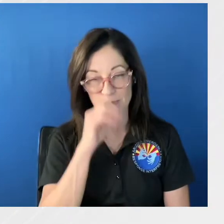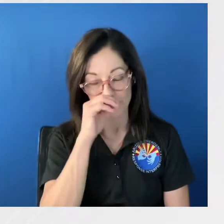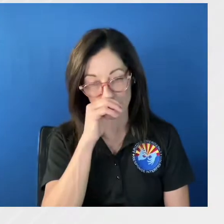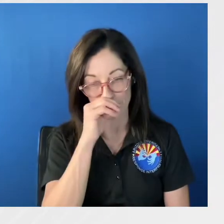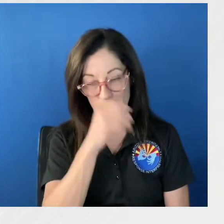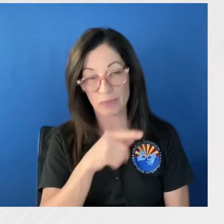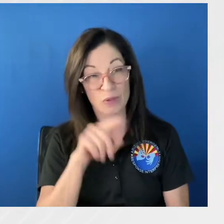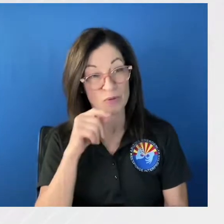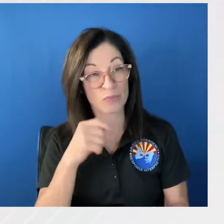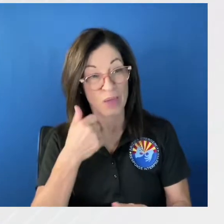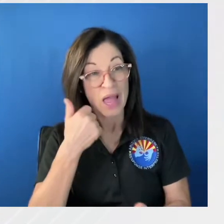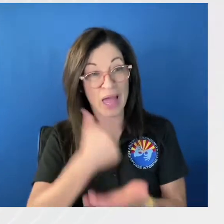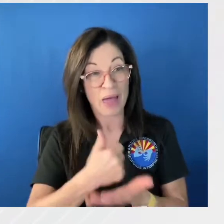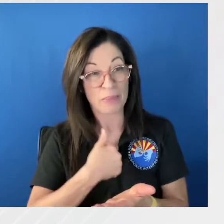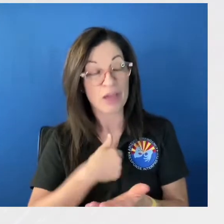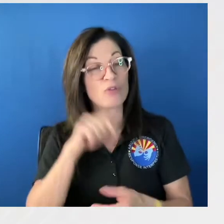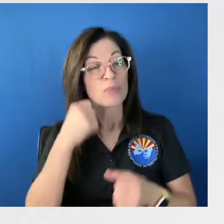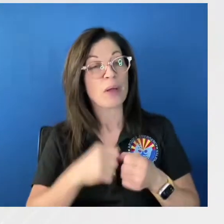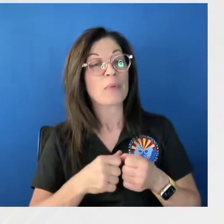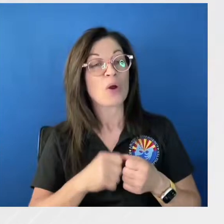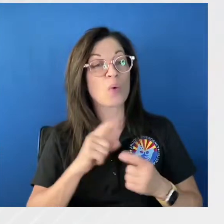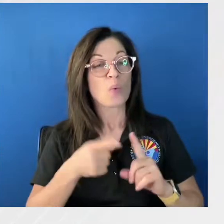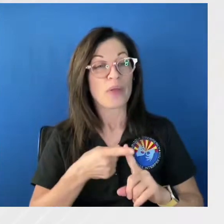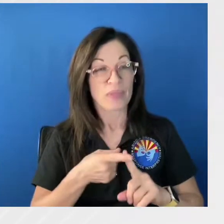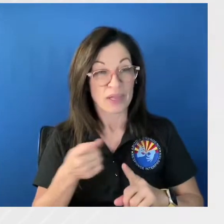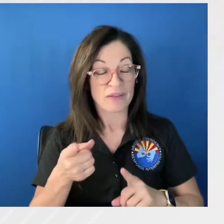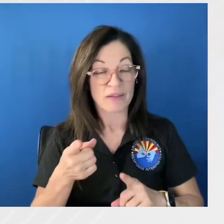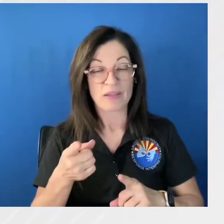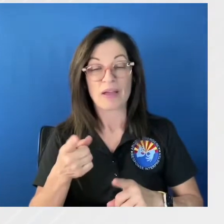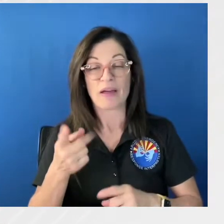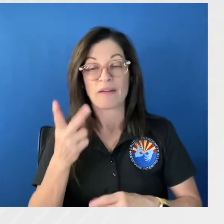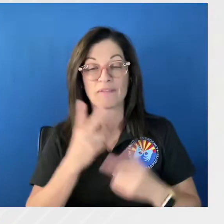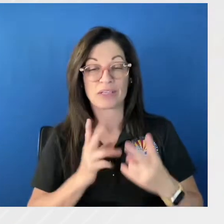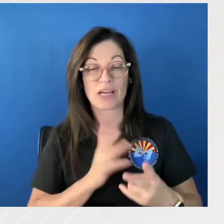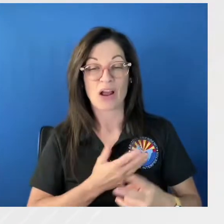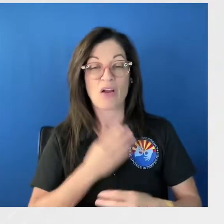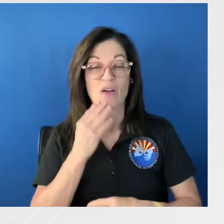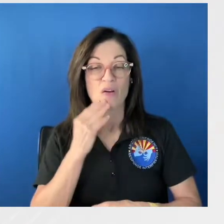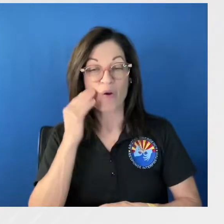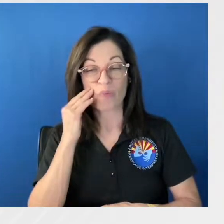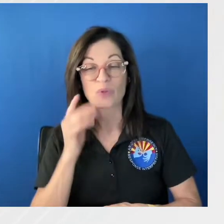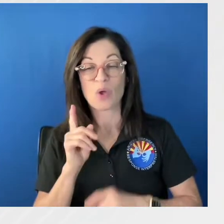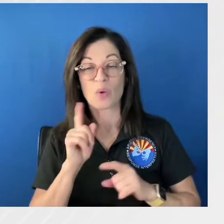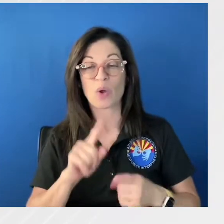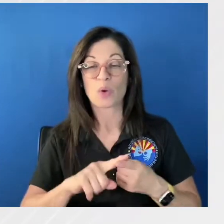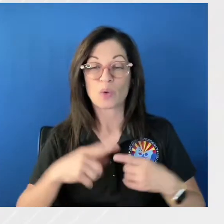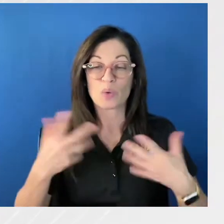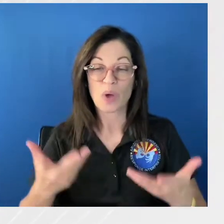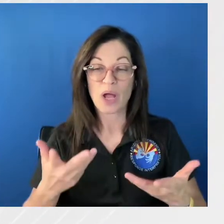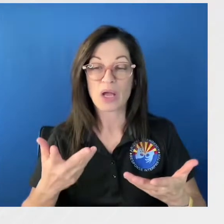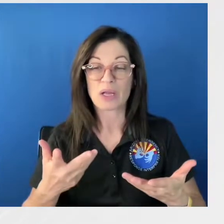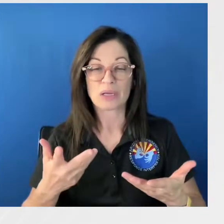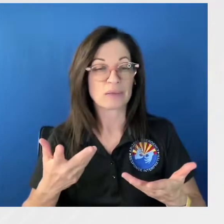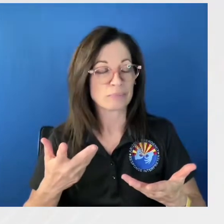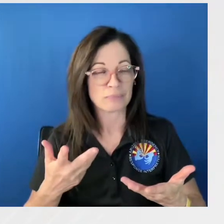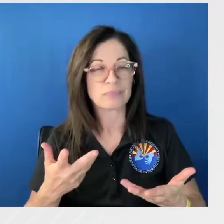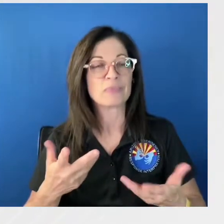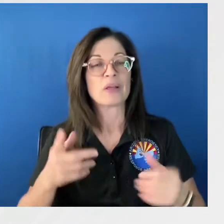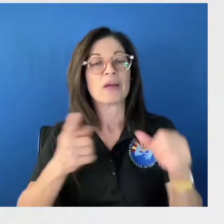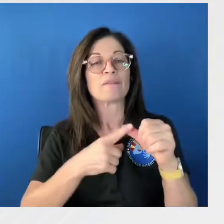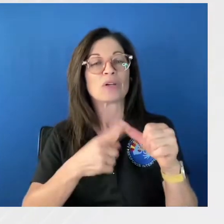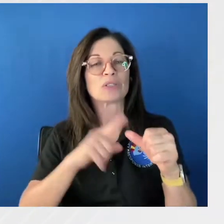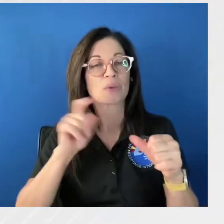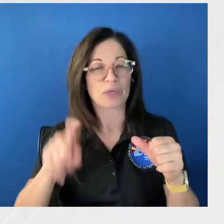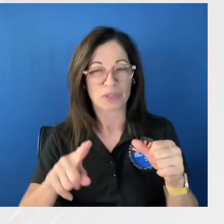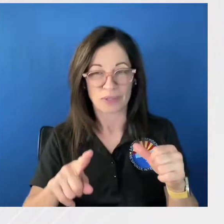folks visit our homes? What do? We go to? Yeah. Okay, very good. So, first question. What is being done? Oh,